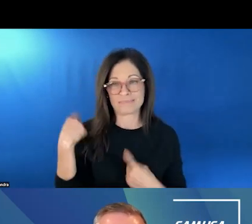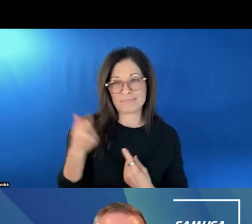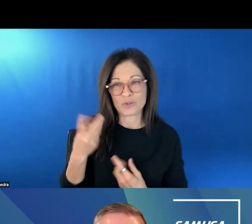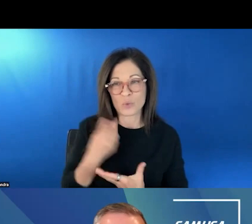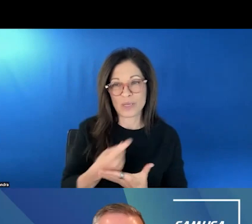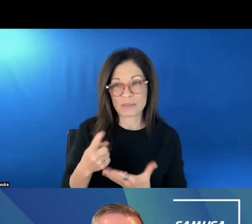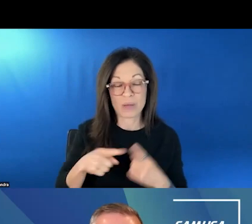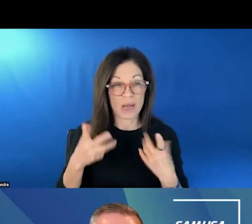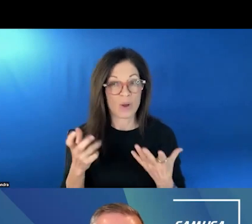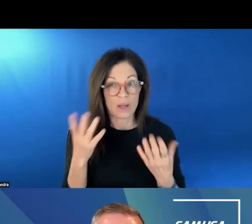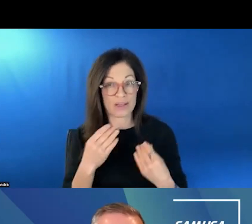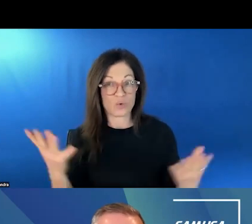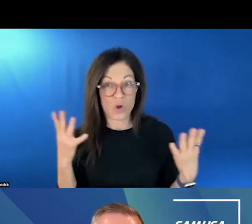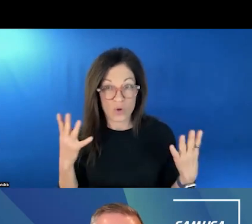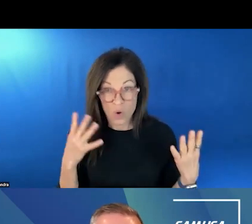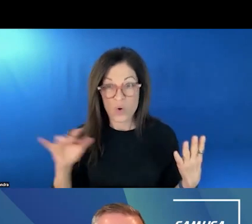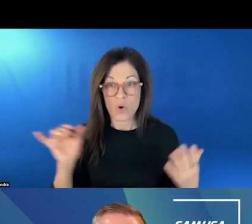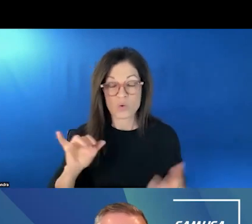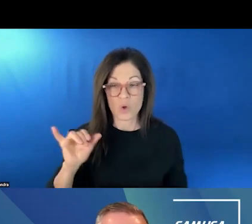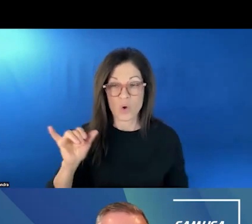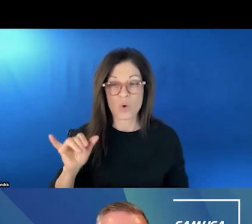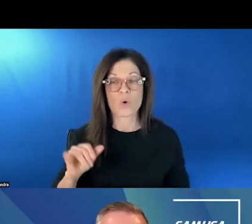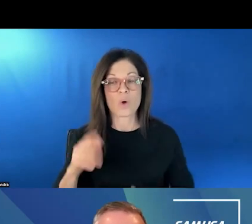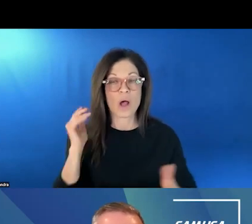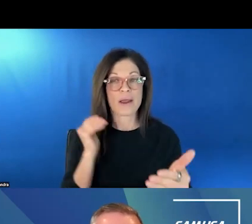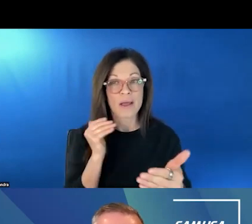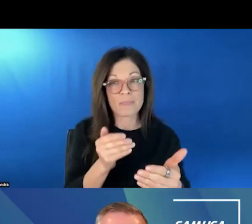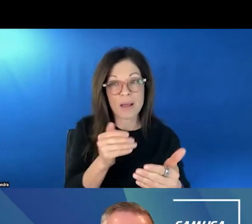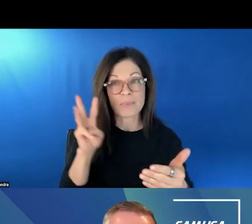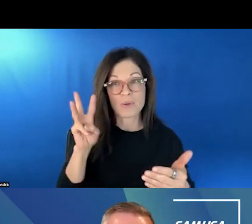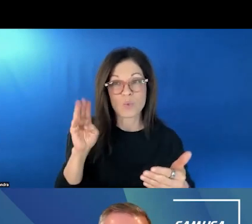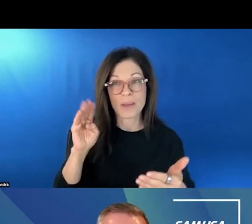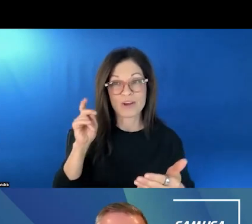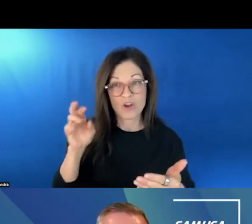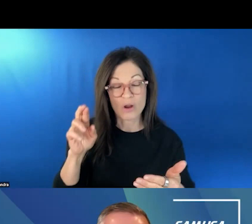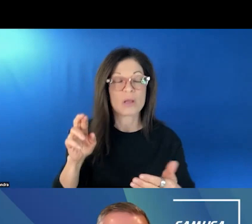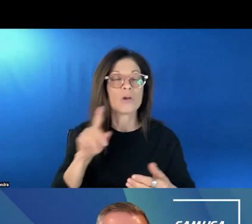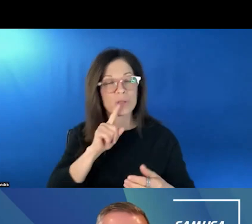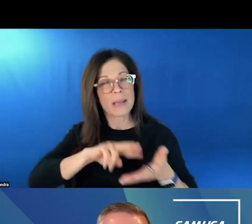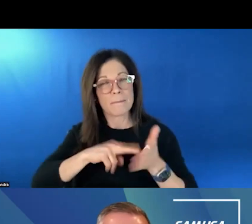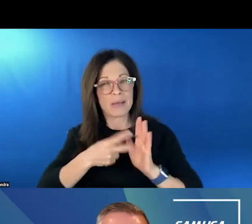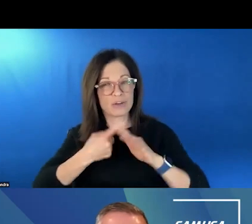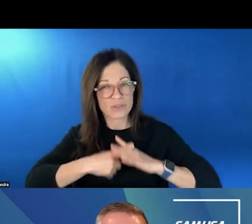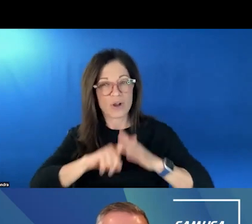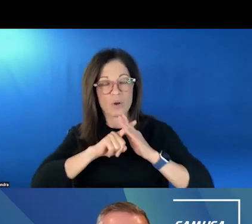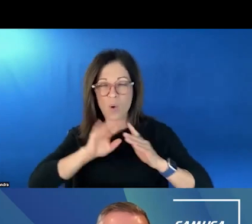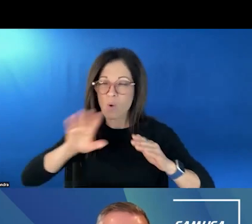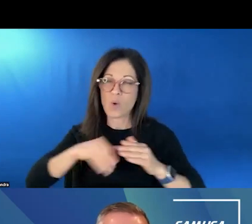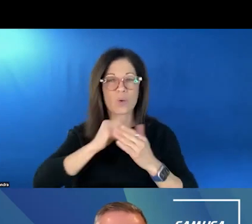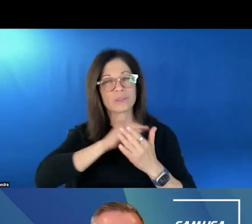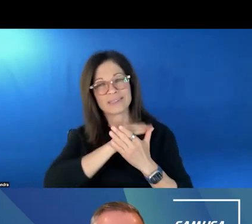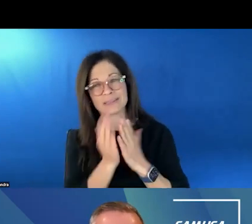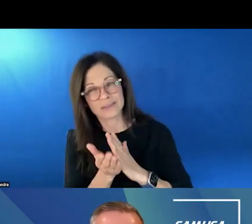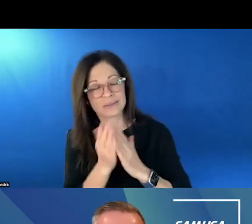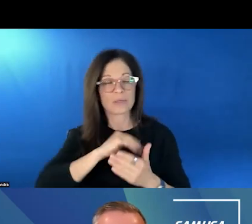to alert everybody to an upcoming webinar that really is intended to kick off a whole portfolio, a whole